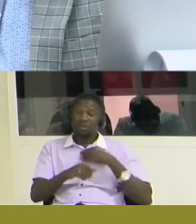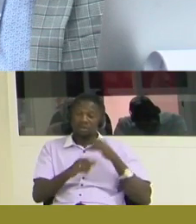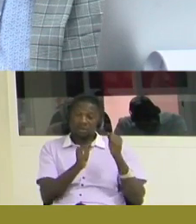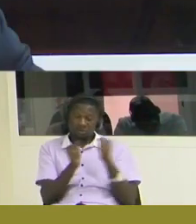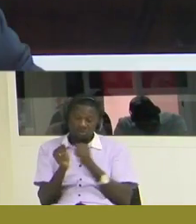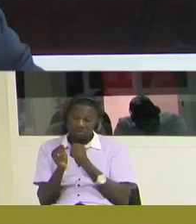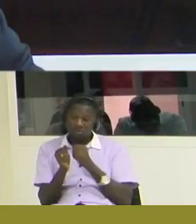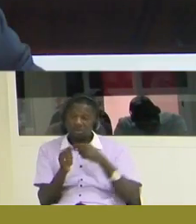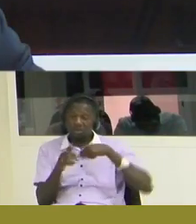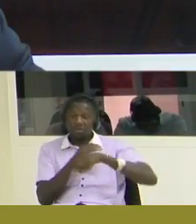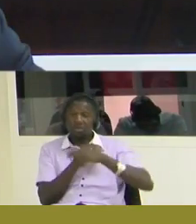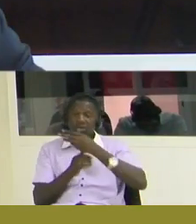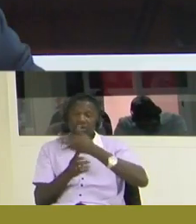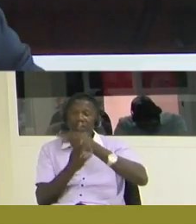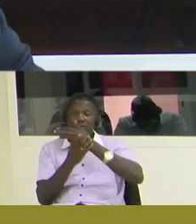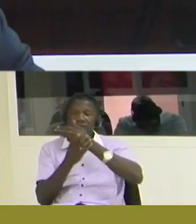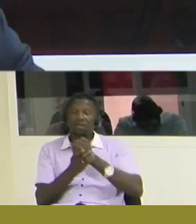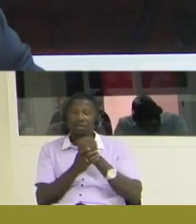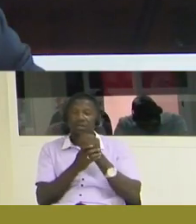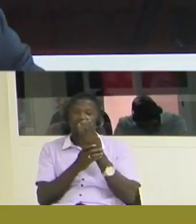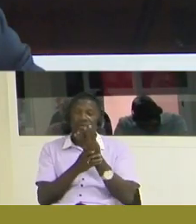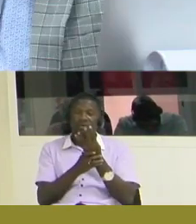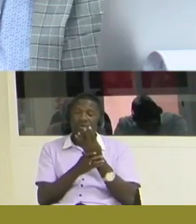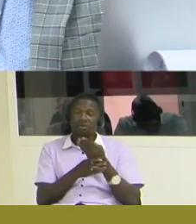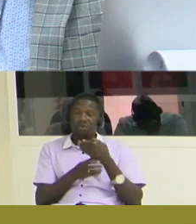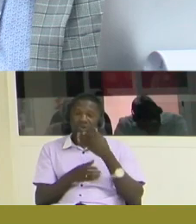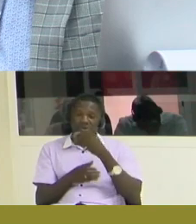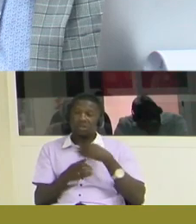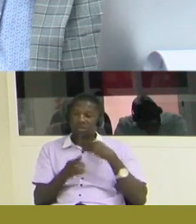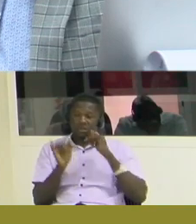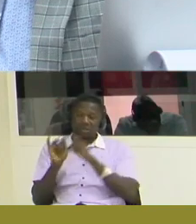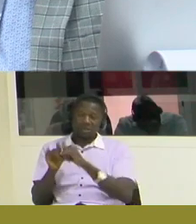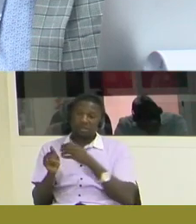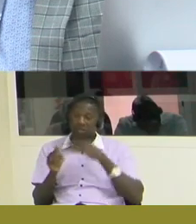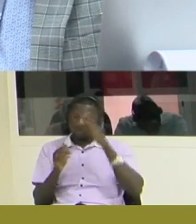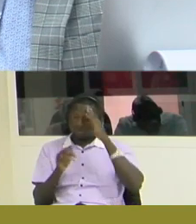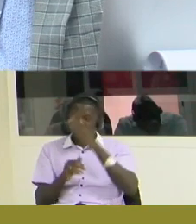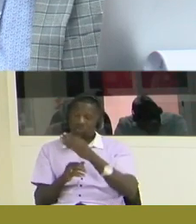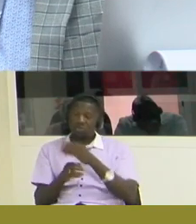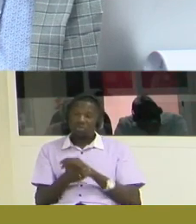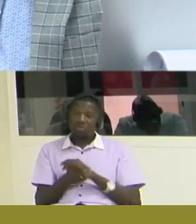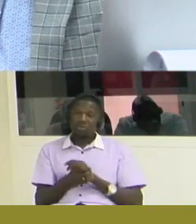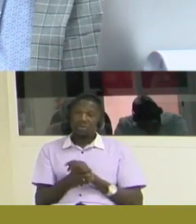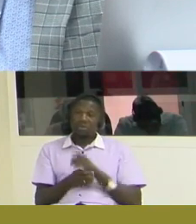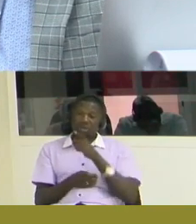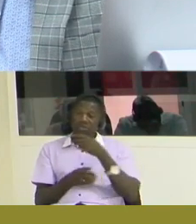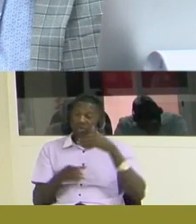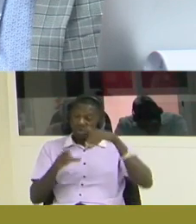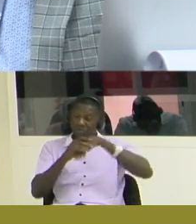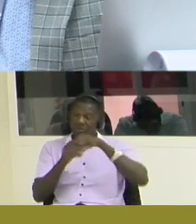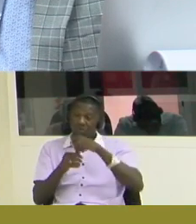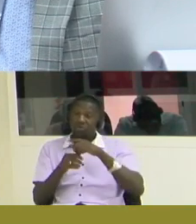we were he was amongst those who was arrested and detained yes he was tortured I